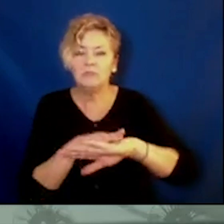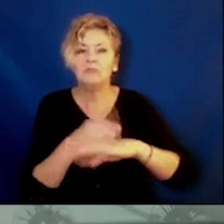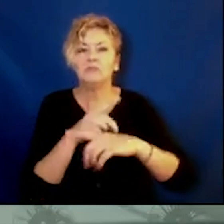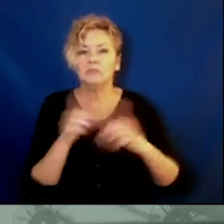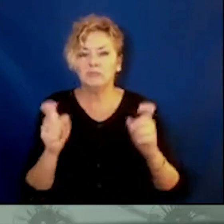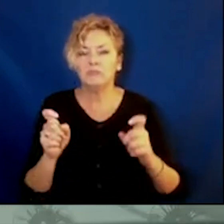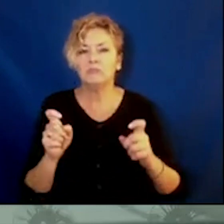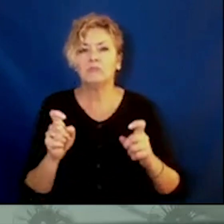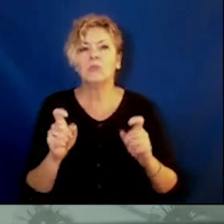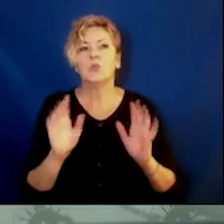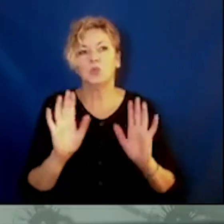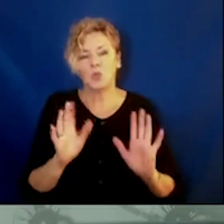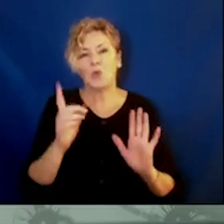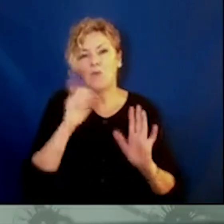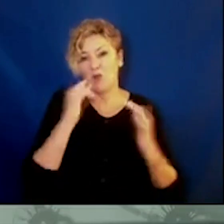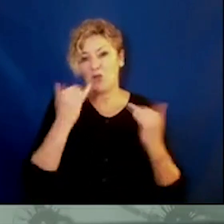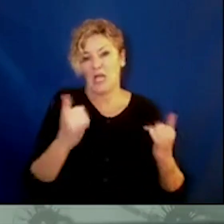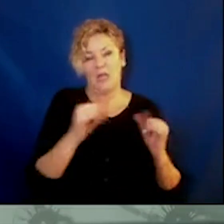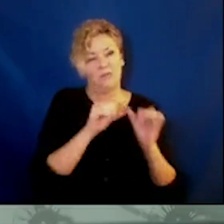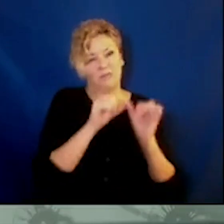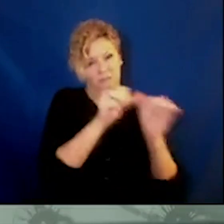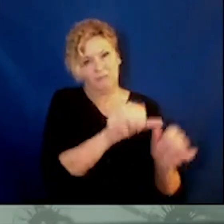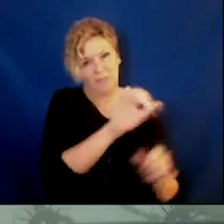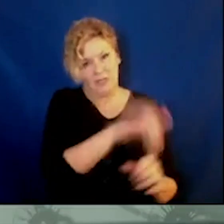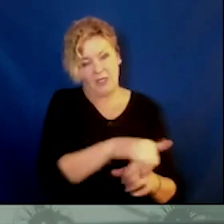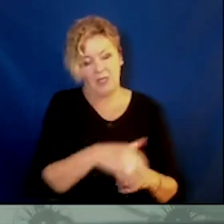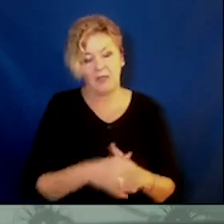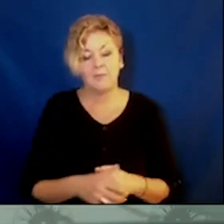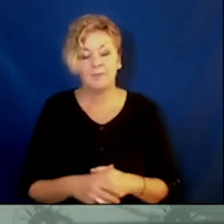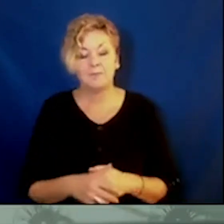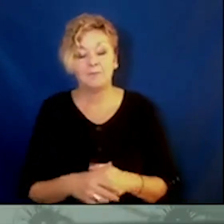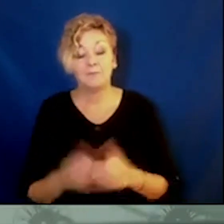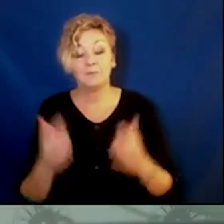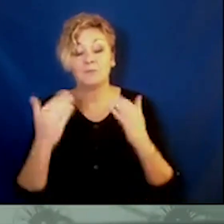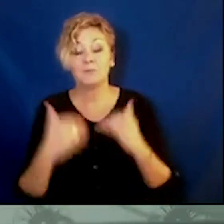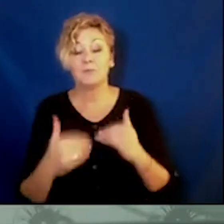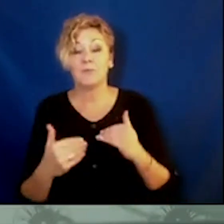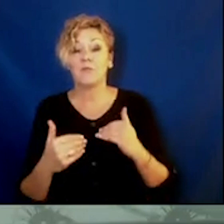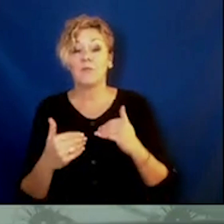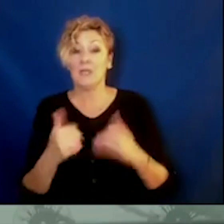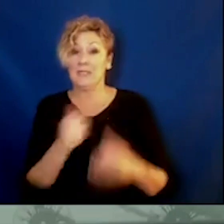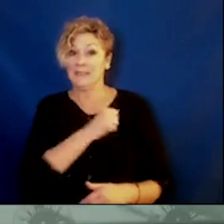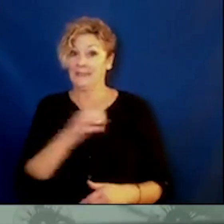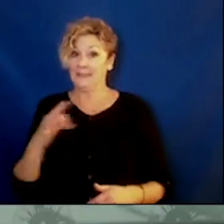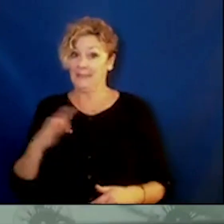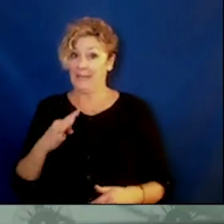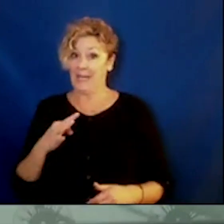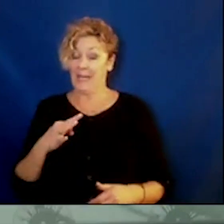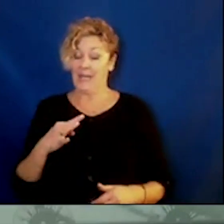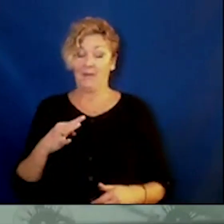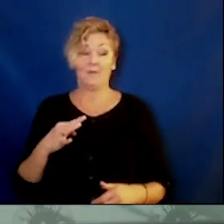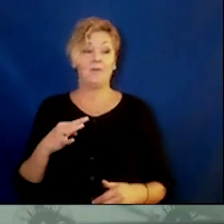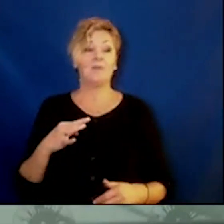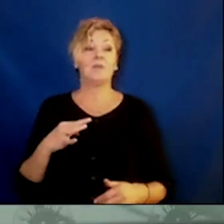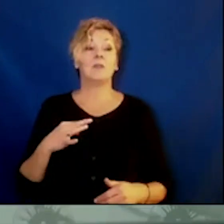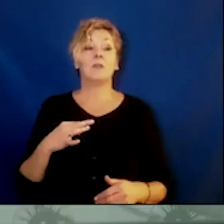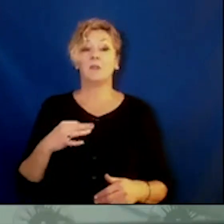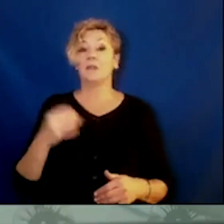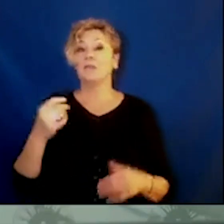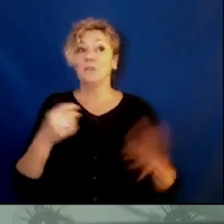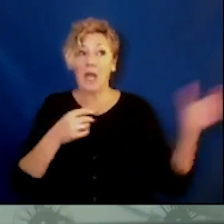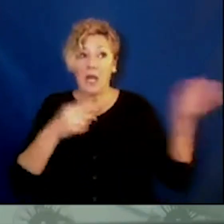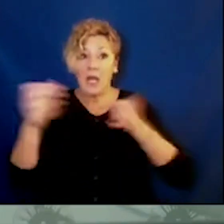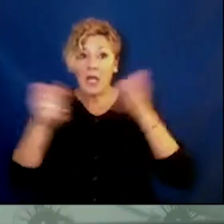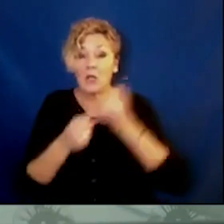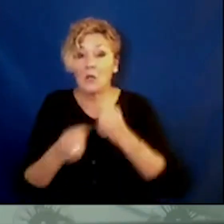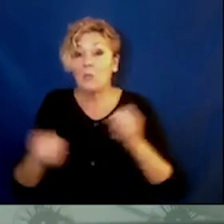work, the people in public health who do contact tracing, not just during pandemics, but all the time. That is their job and